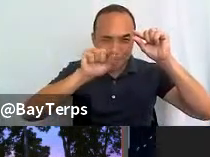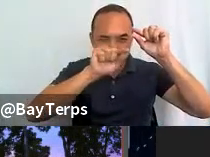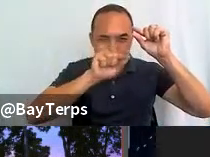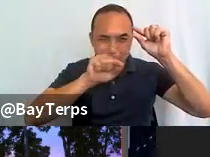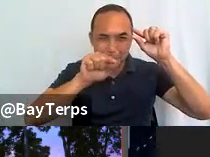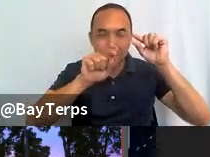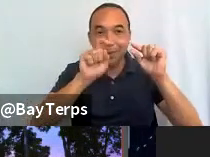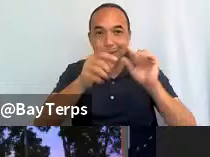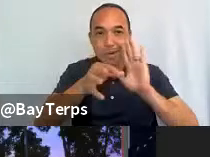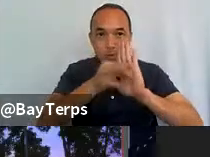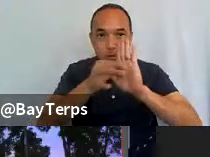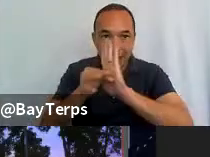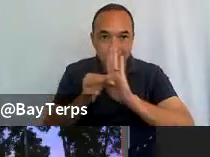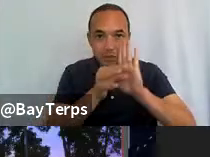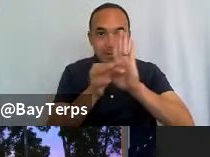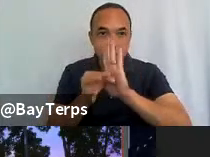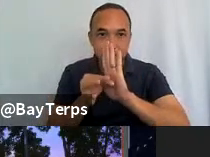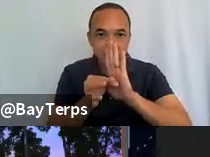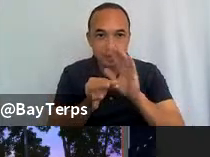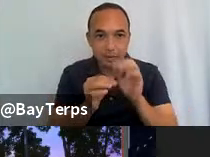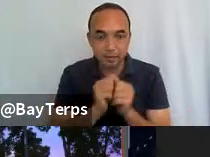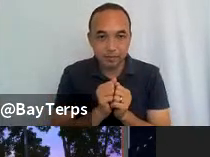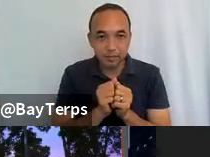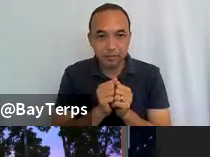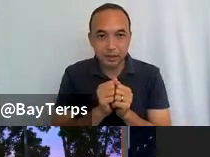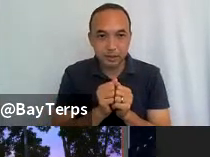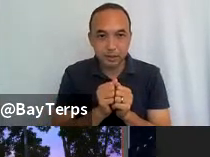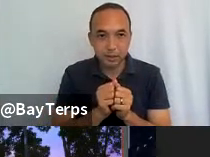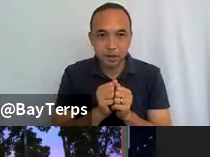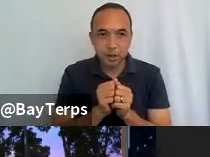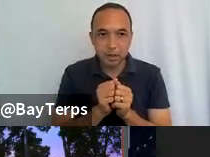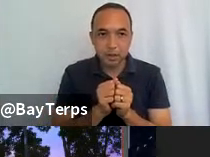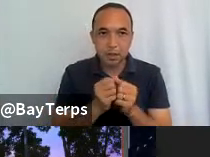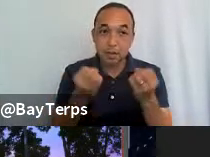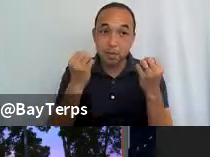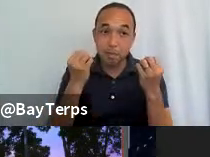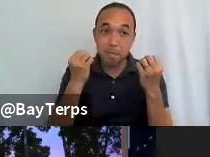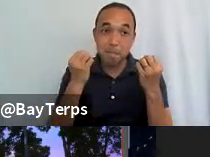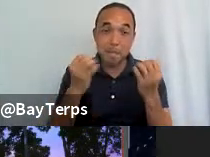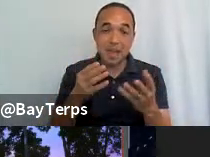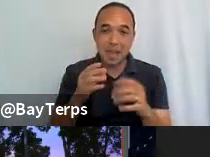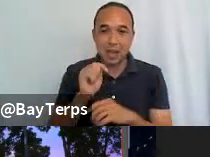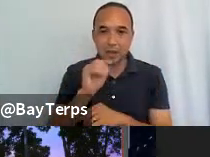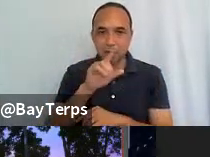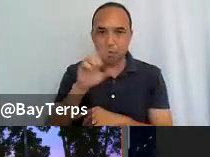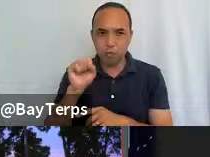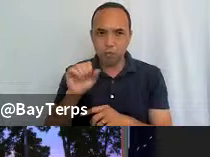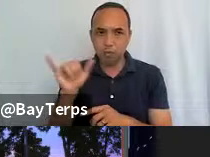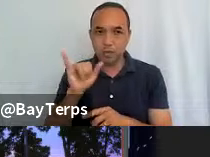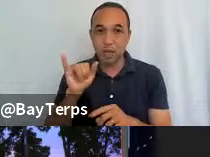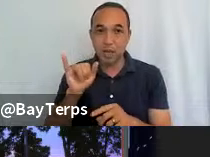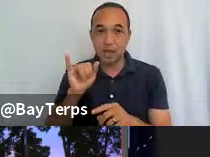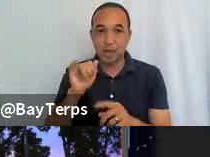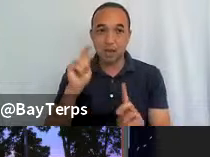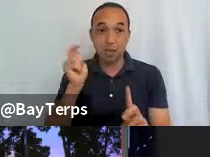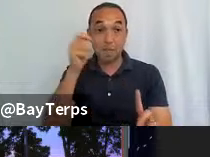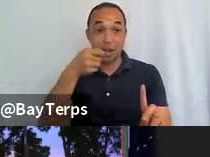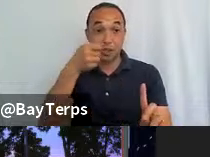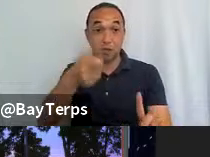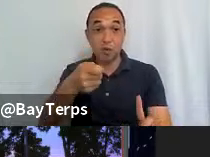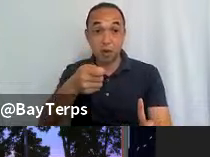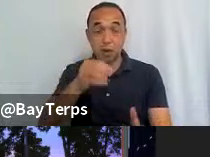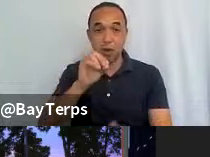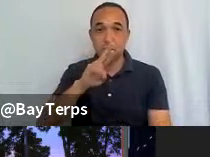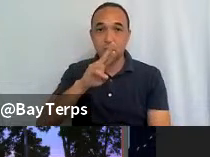need to select. And there are many selection tools like the magic wand tool over here or a lasso